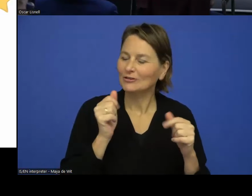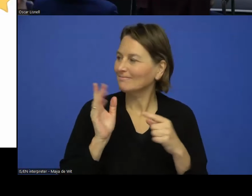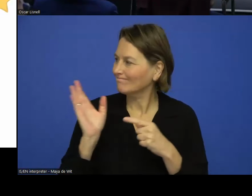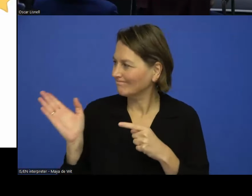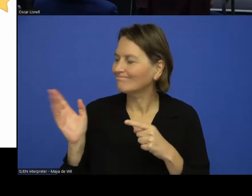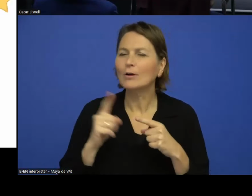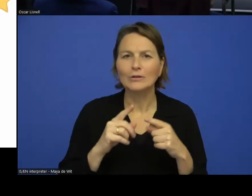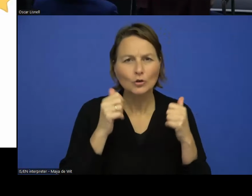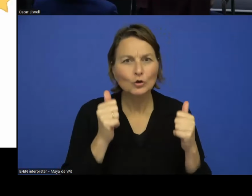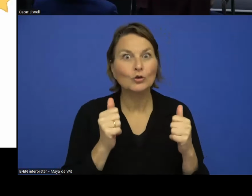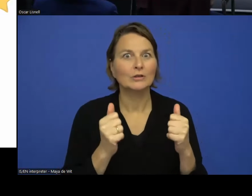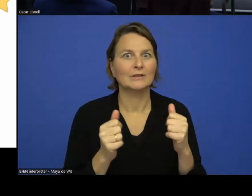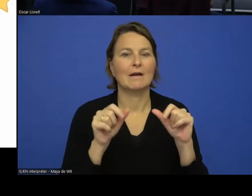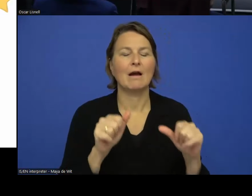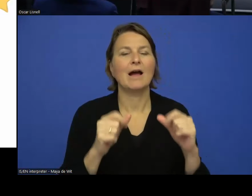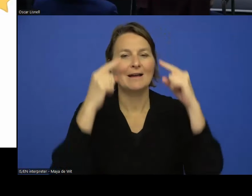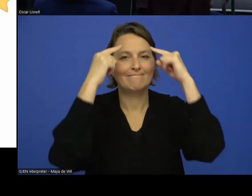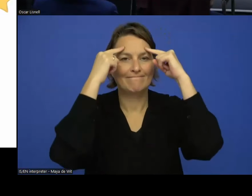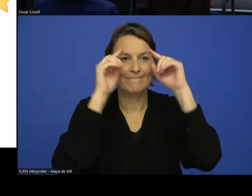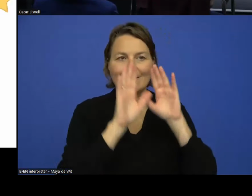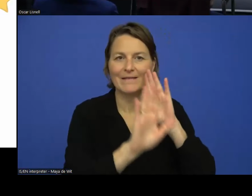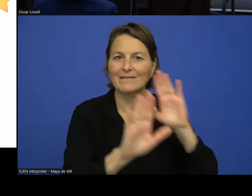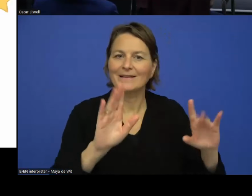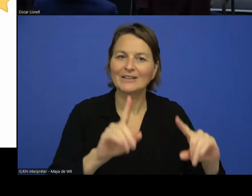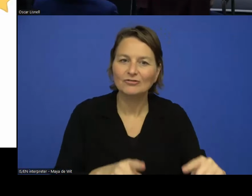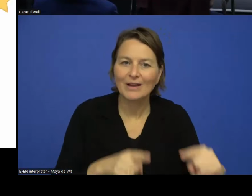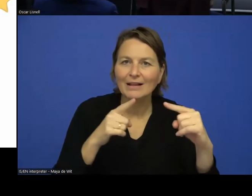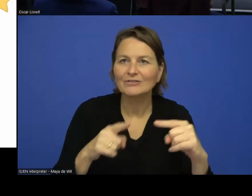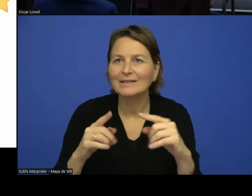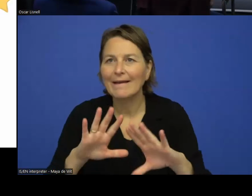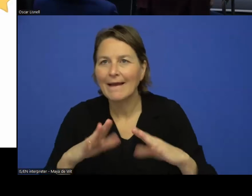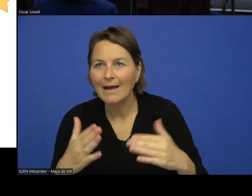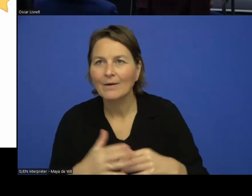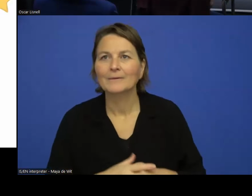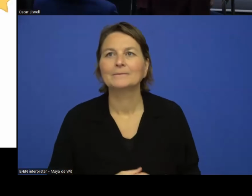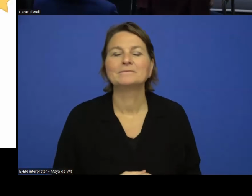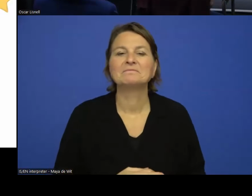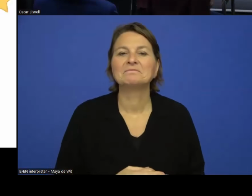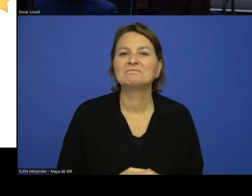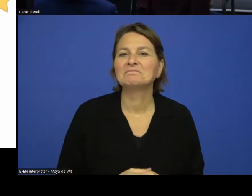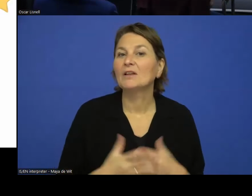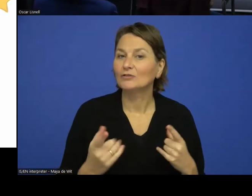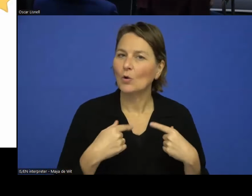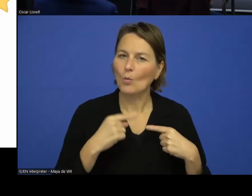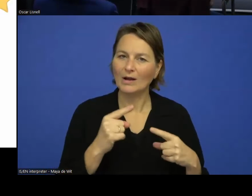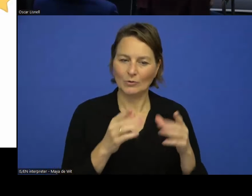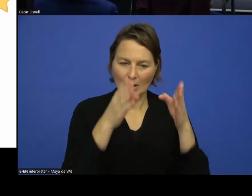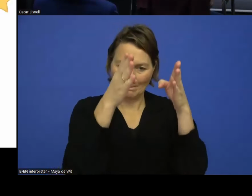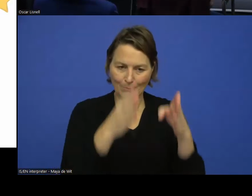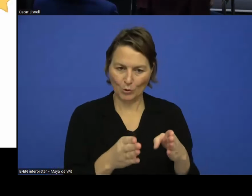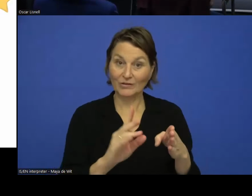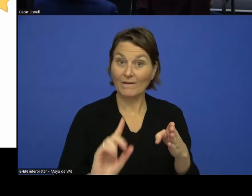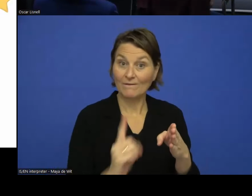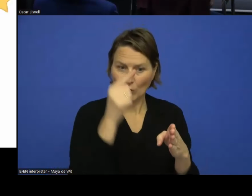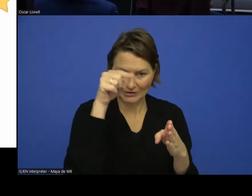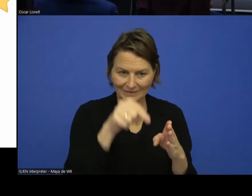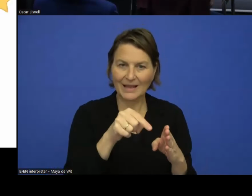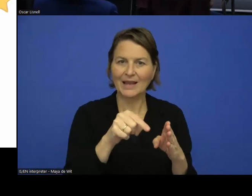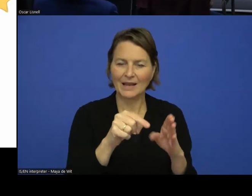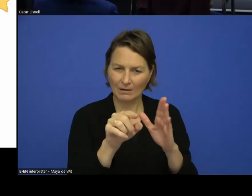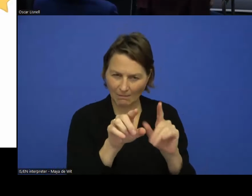to understand the challenges, to really understand and adopt a user-centric model. And you develop technology not for